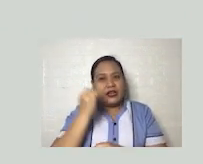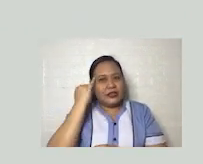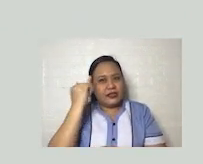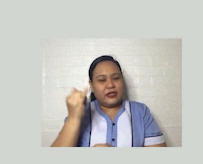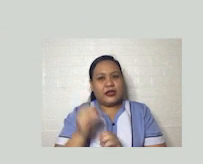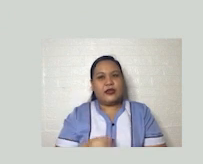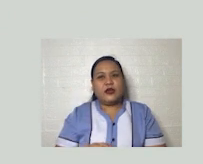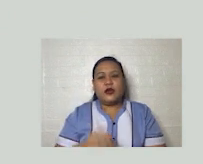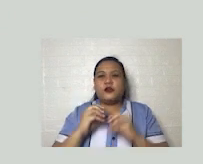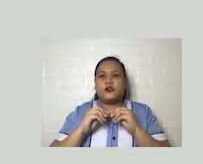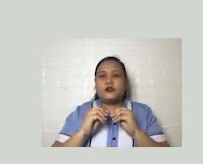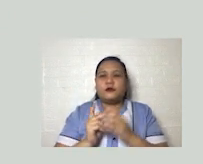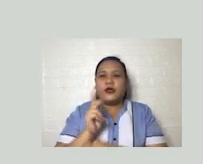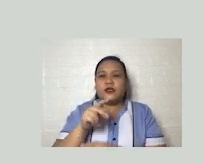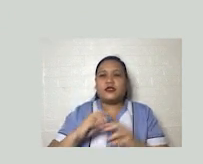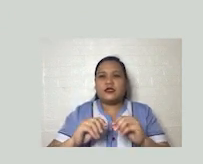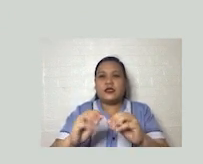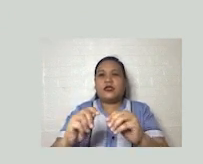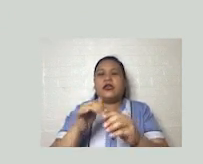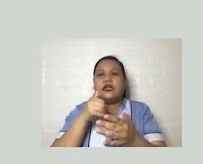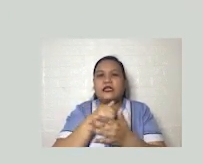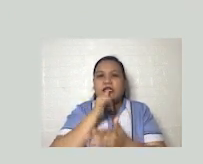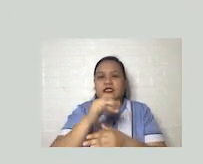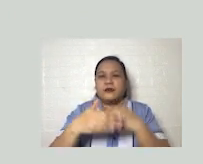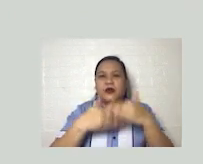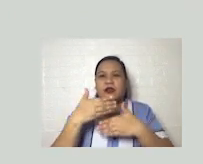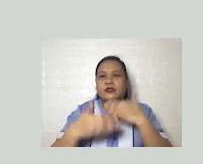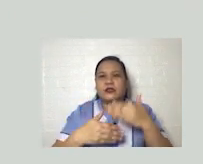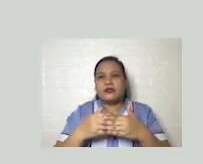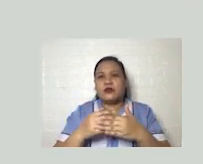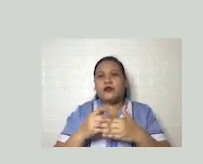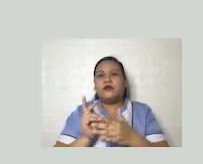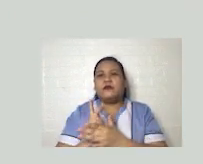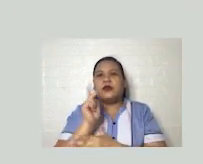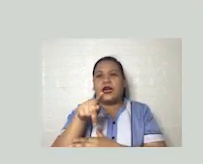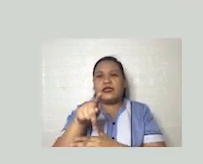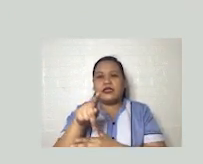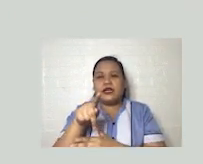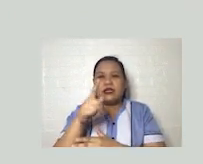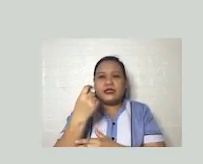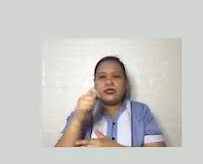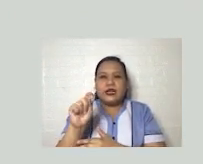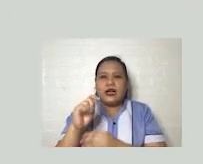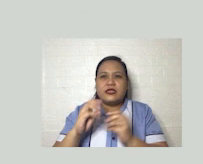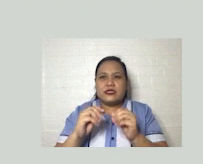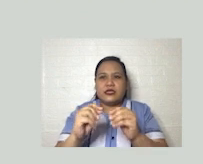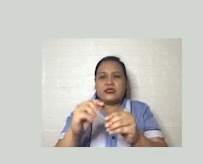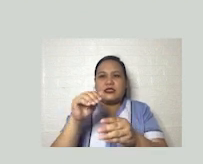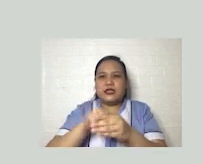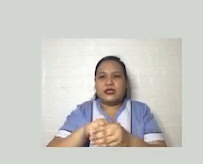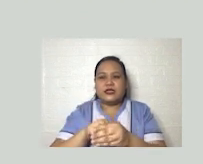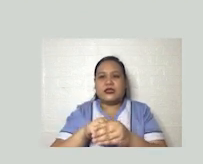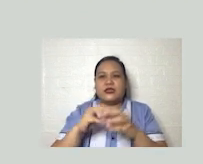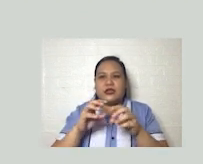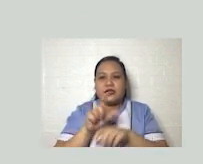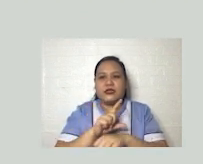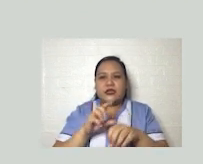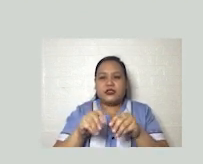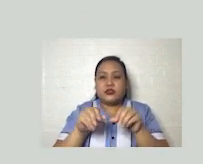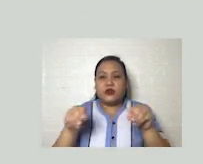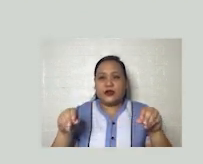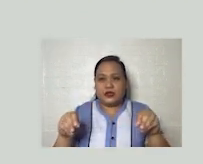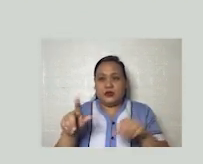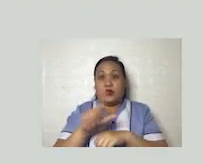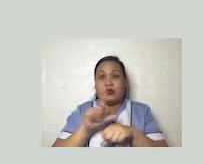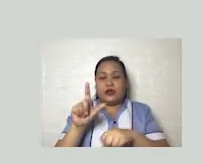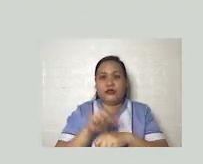Yes, you got the idea. Sowing seeds is the process of planting the seeds in the soil. Sowing seed